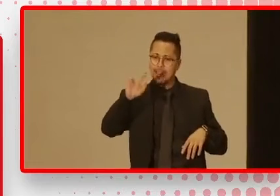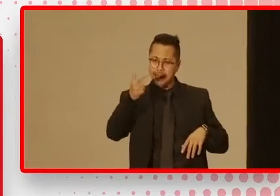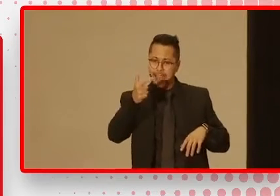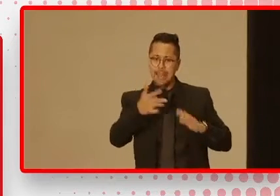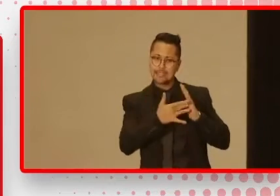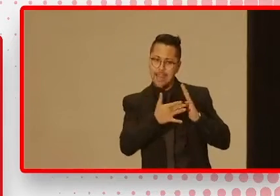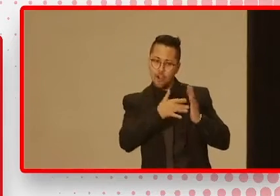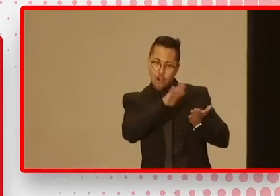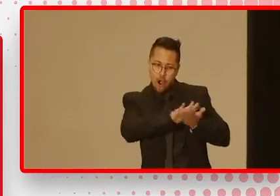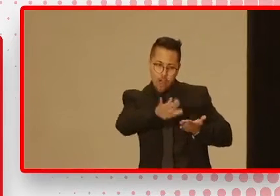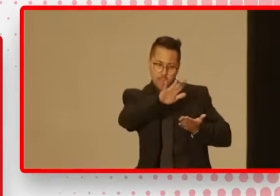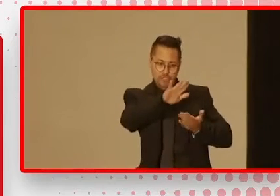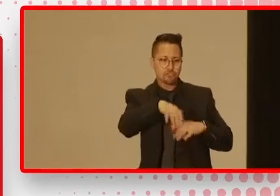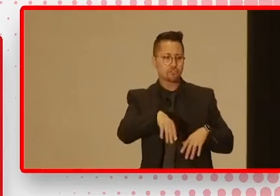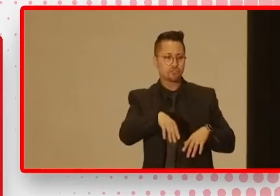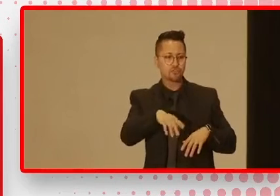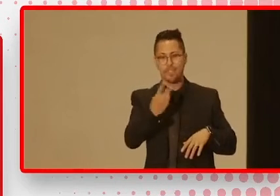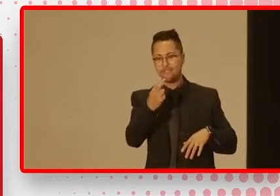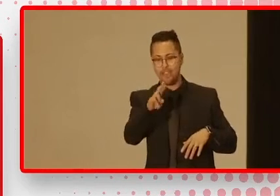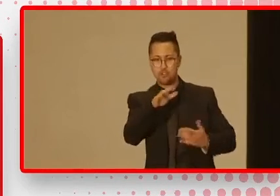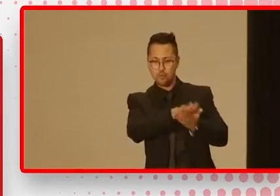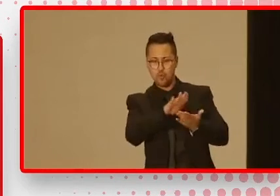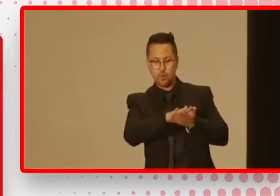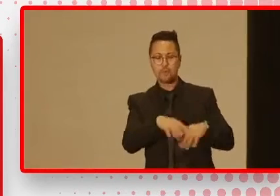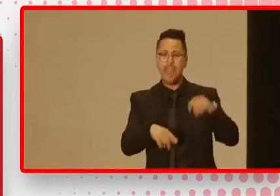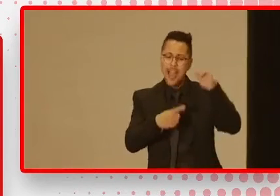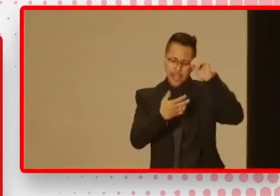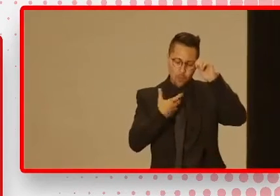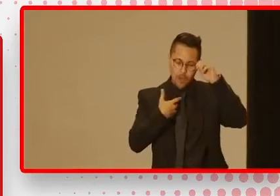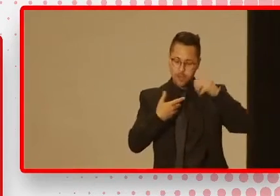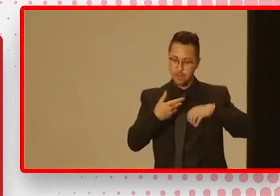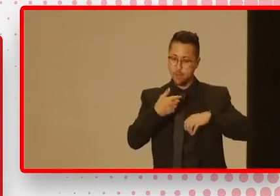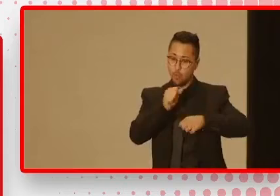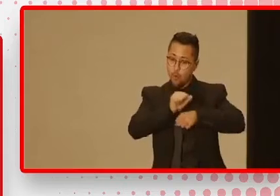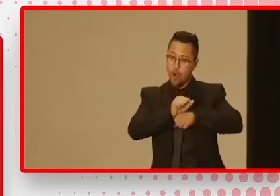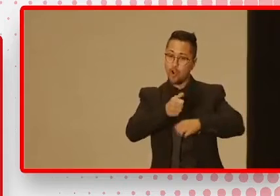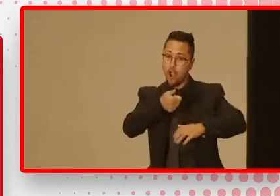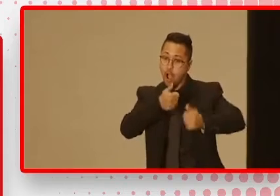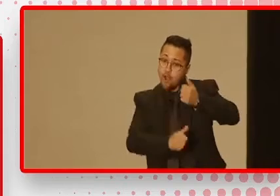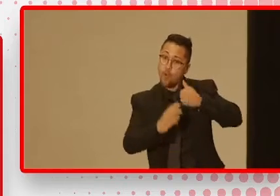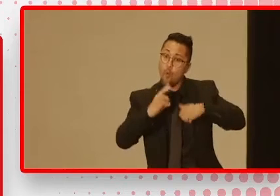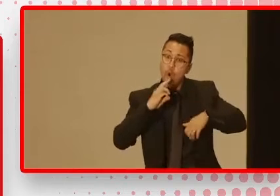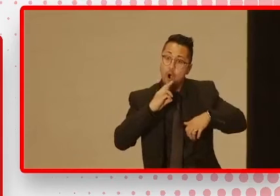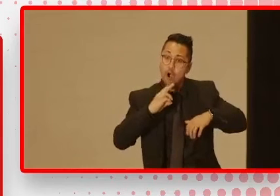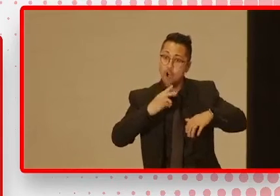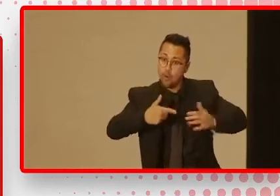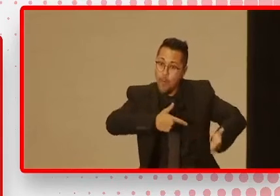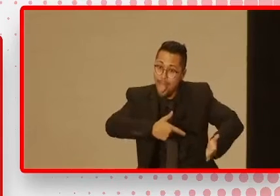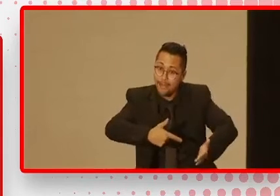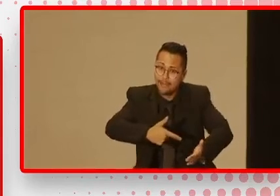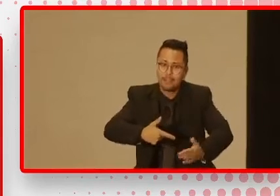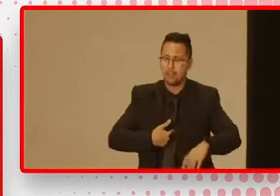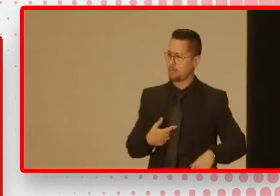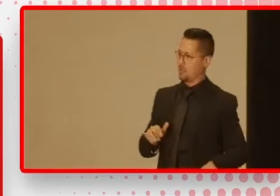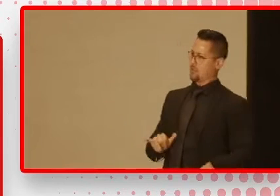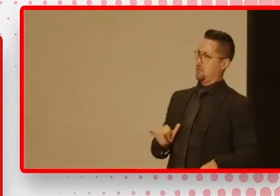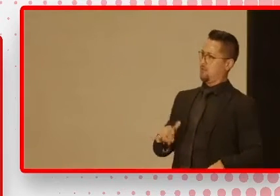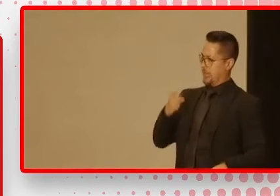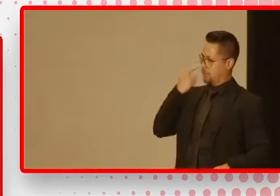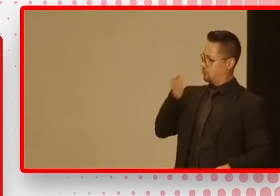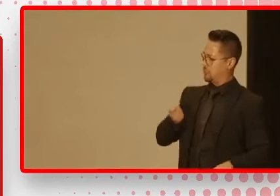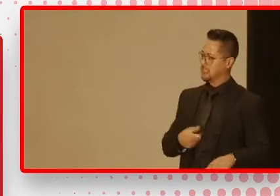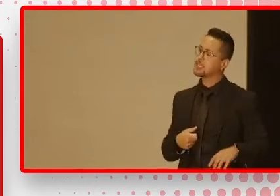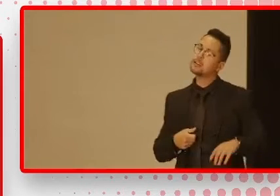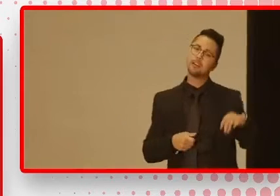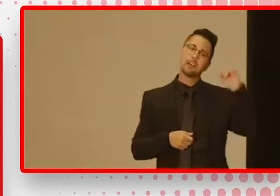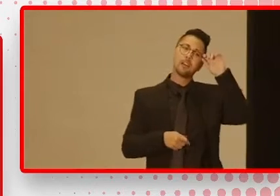and or the vocational school, but he wanted to be an underwater welder. And I was like, wow, that's interesting. Now, he